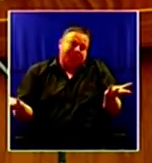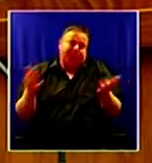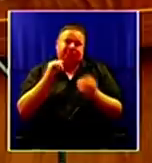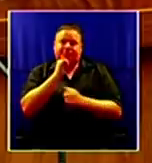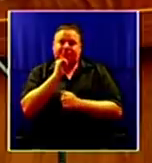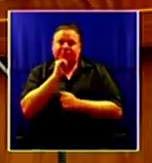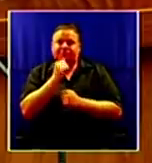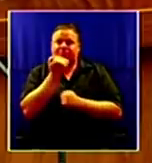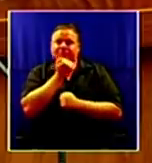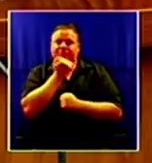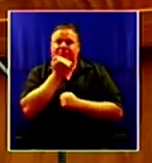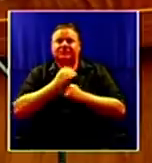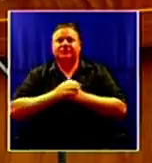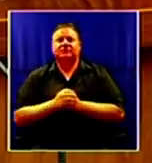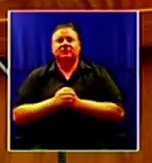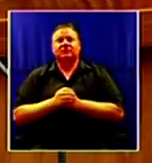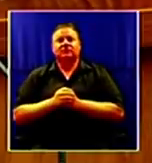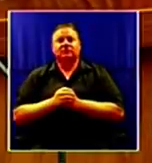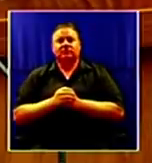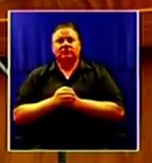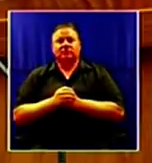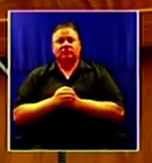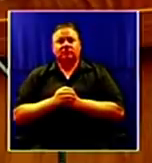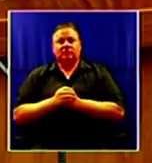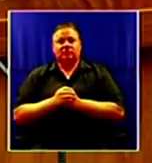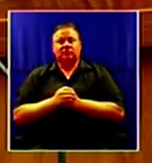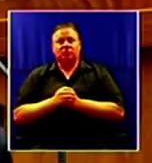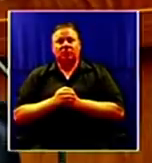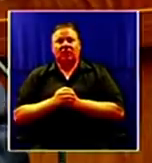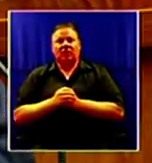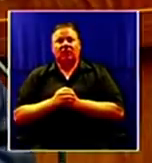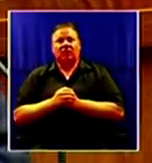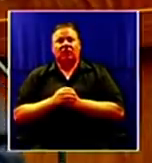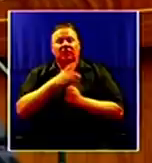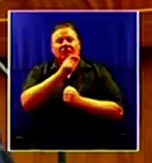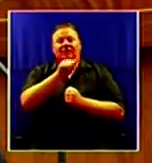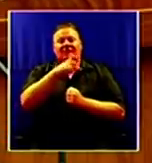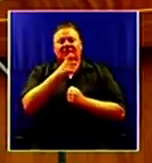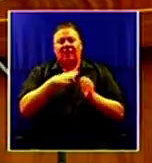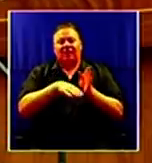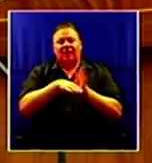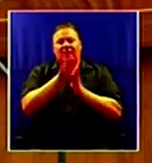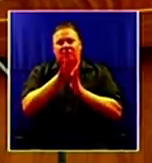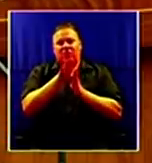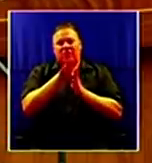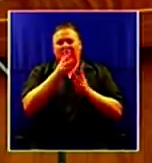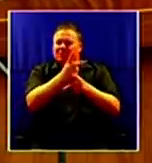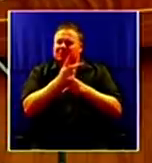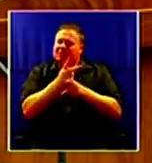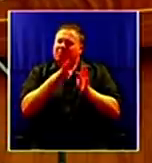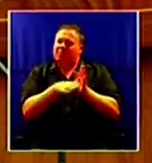That's not mine. We agree that tax increases must be kept to a minimum.